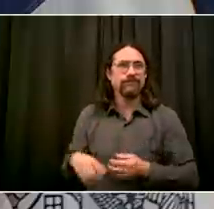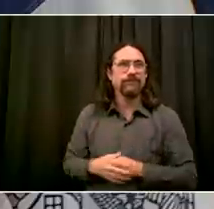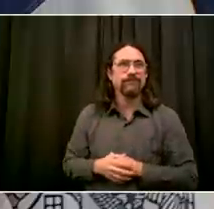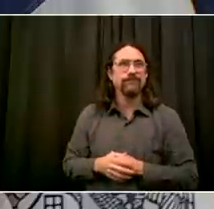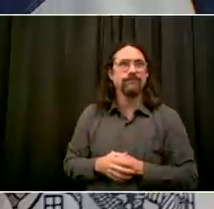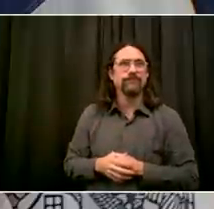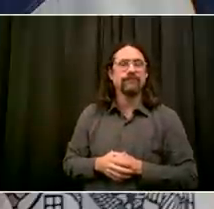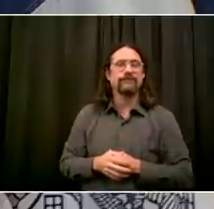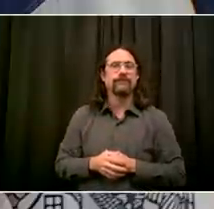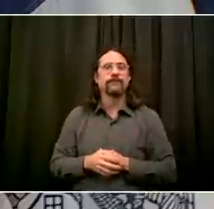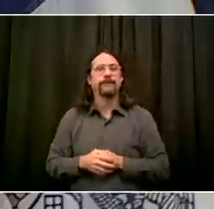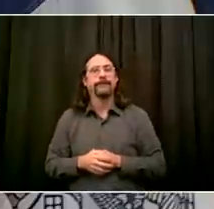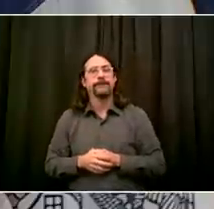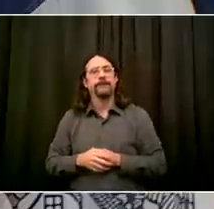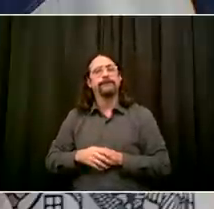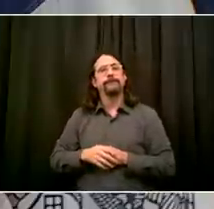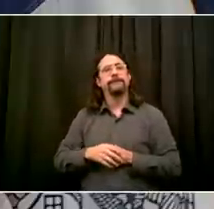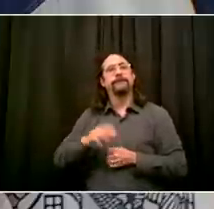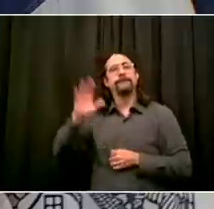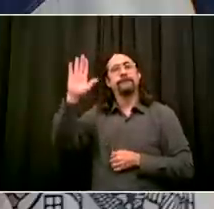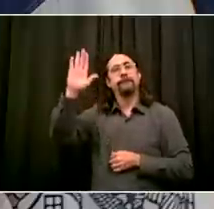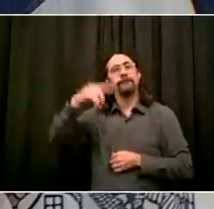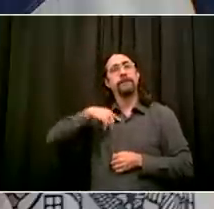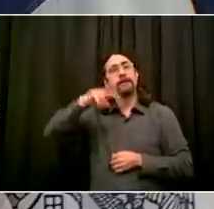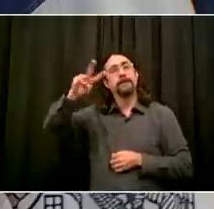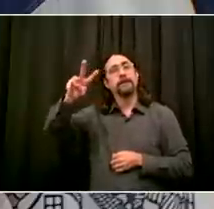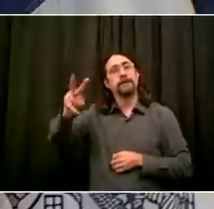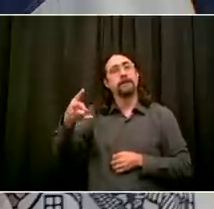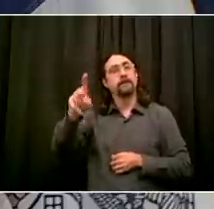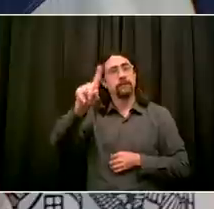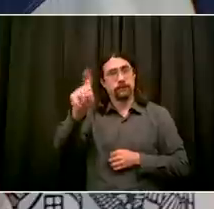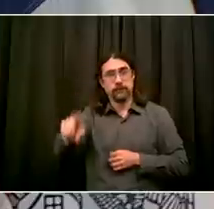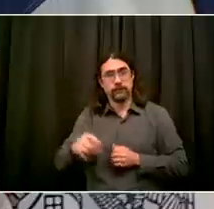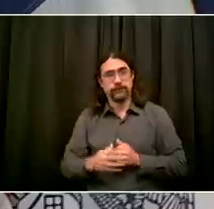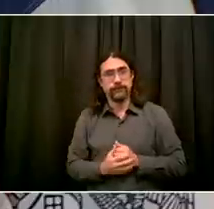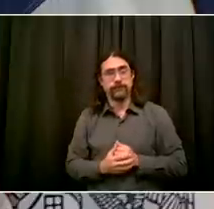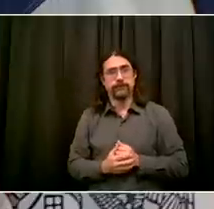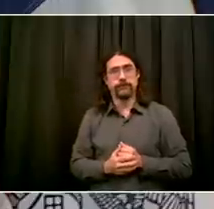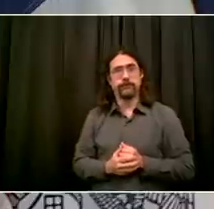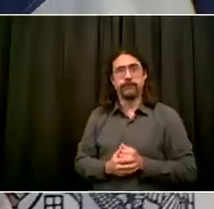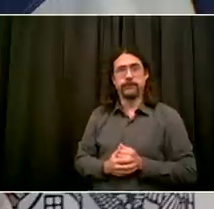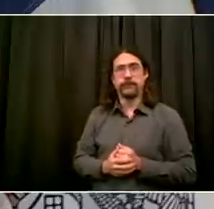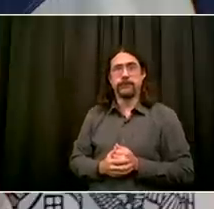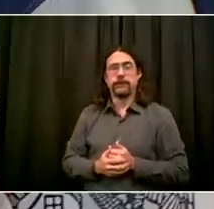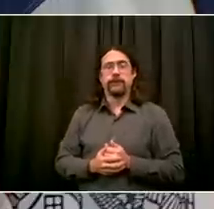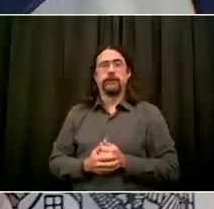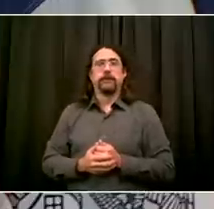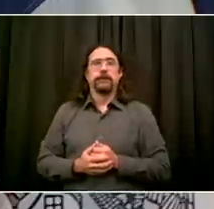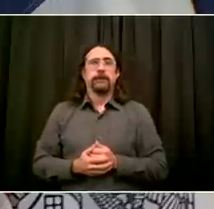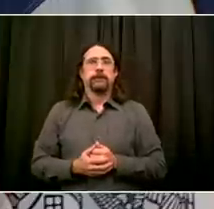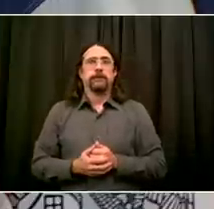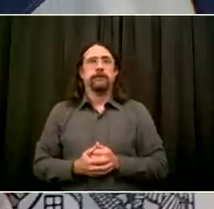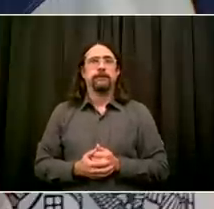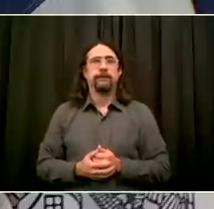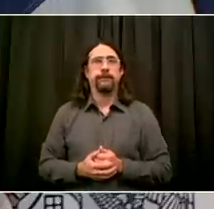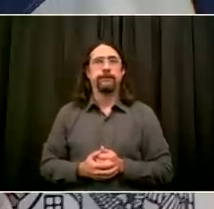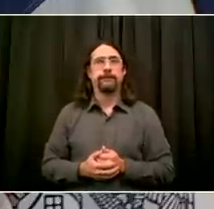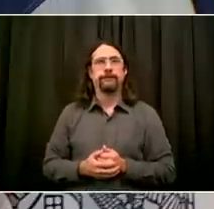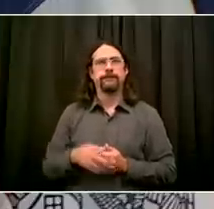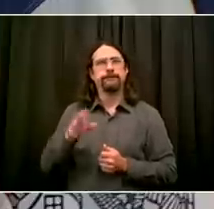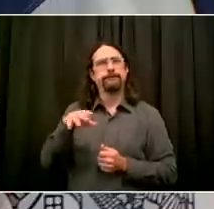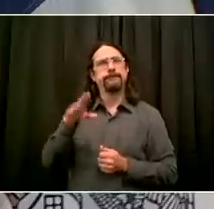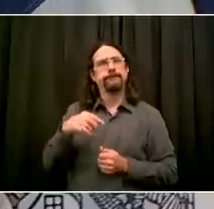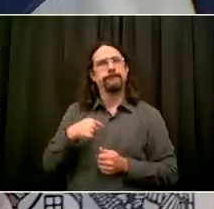education in some of these troubling communities, that leads to a lack of compliance because they don't have the